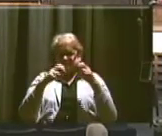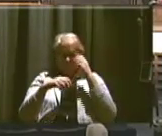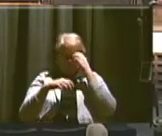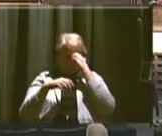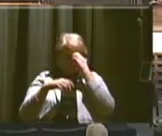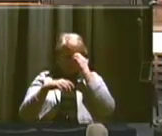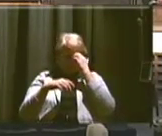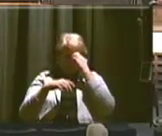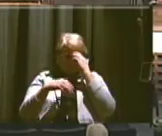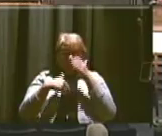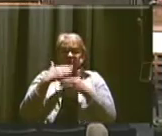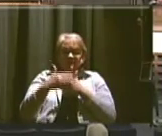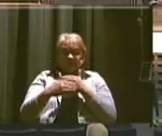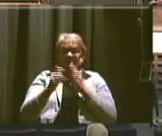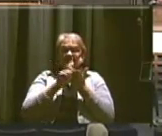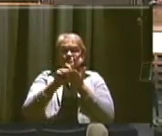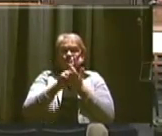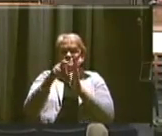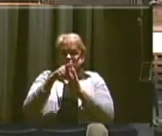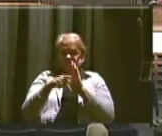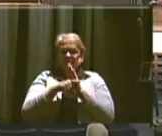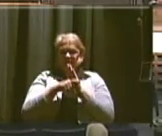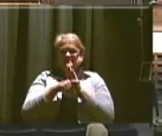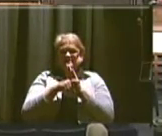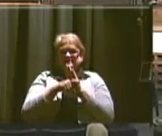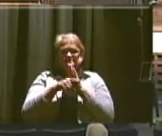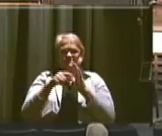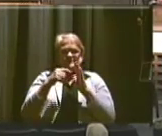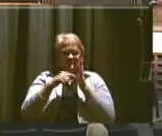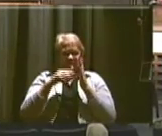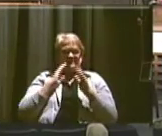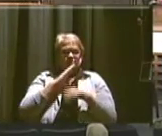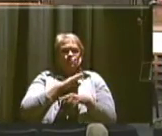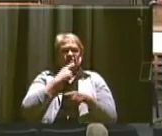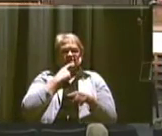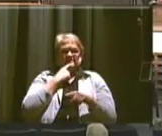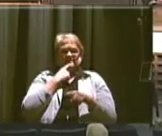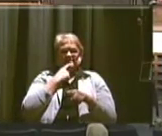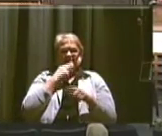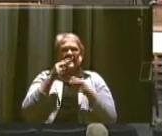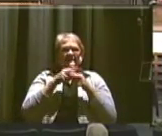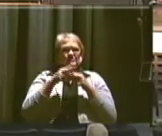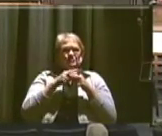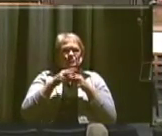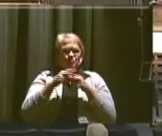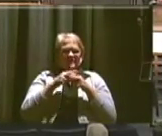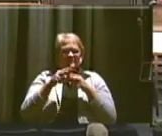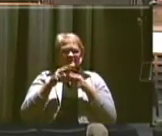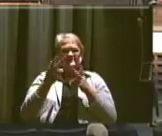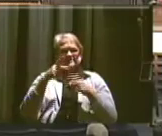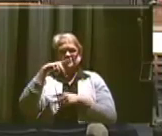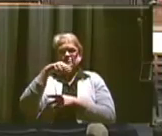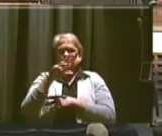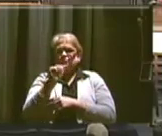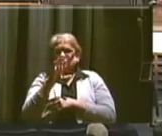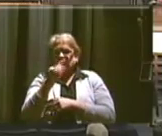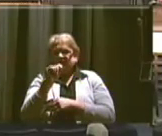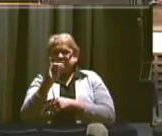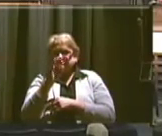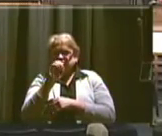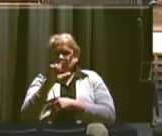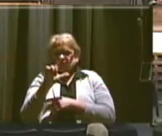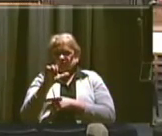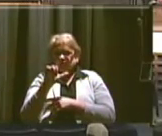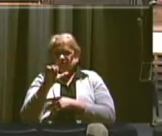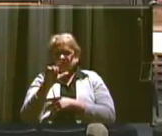a policy, a written policy of this board, that says as soon as practical, in the